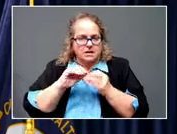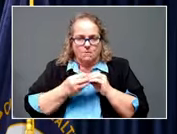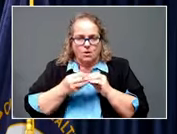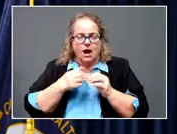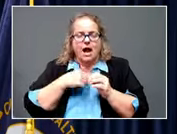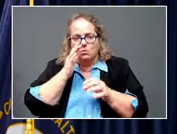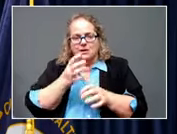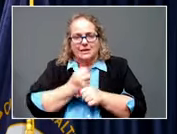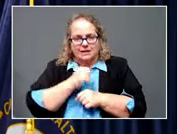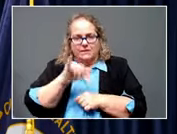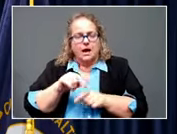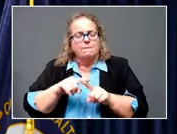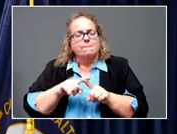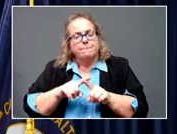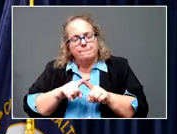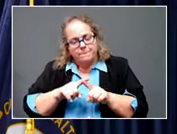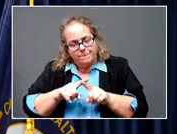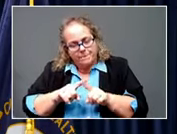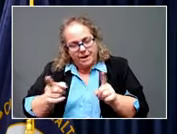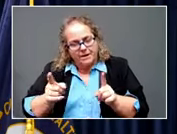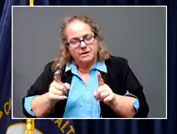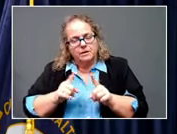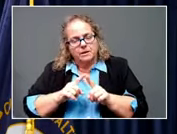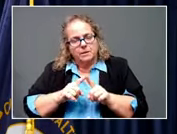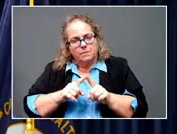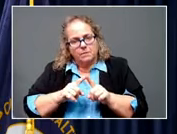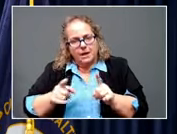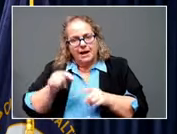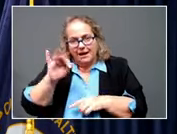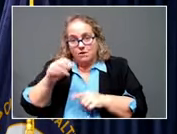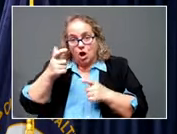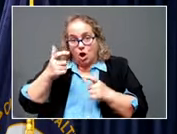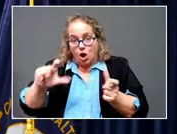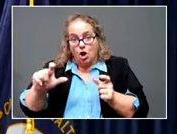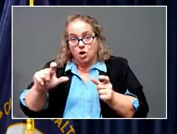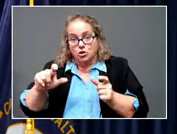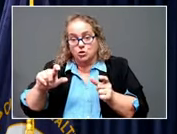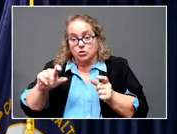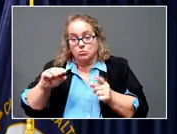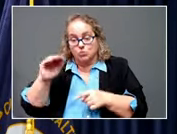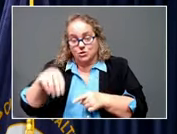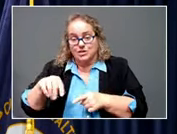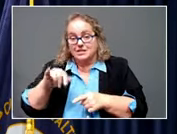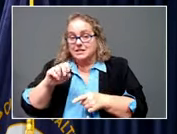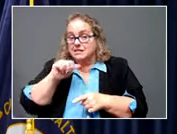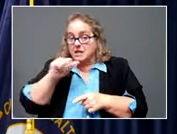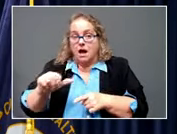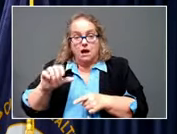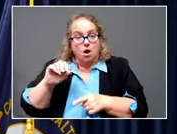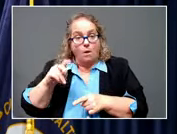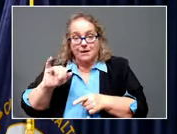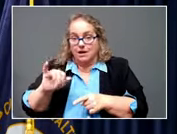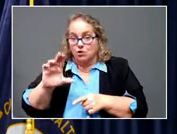But it's if a large portion aren't Omicron, It's just a matter of time. Something that doubles